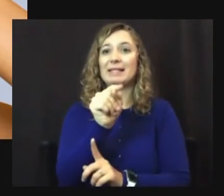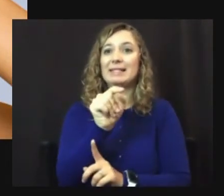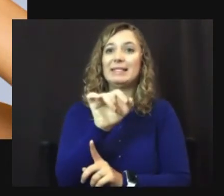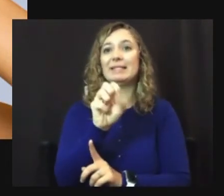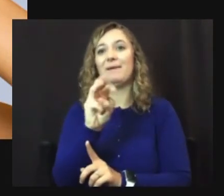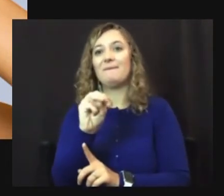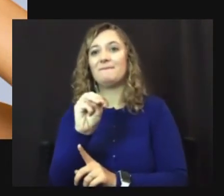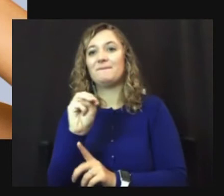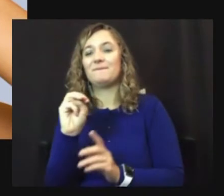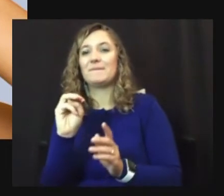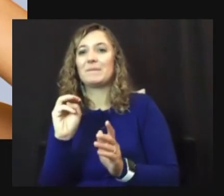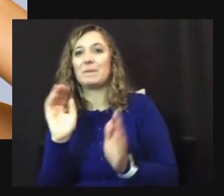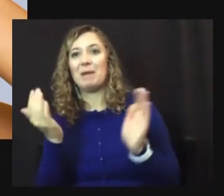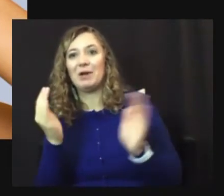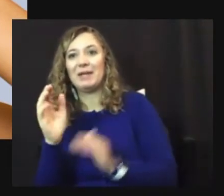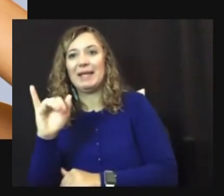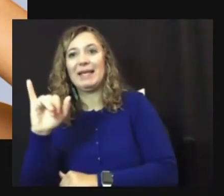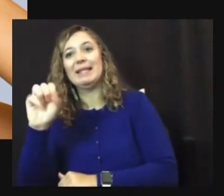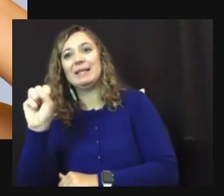big deal.